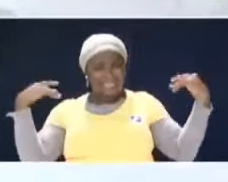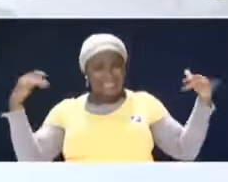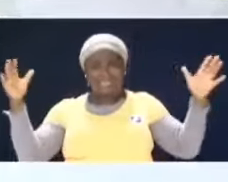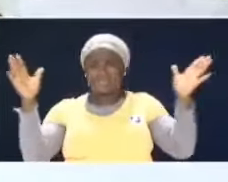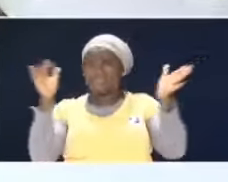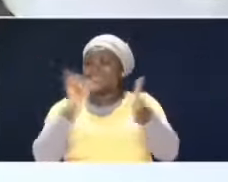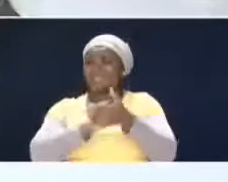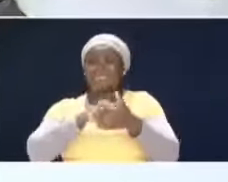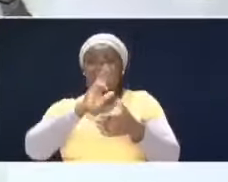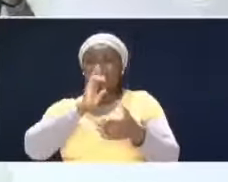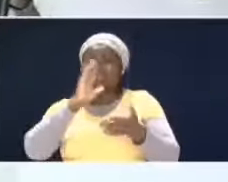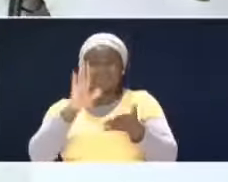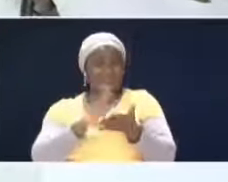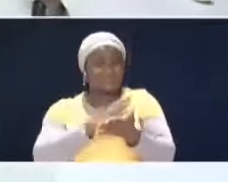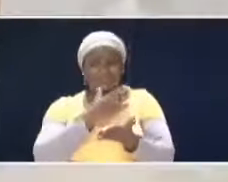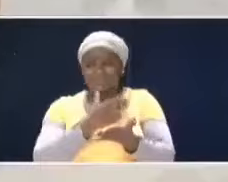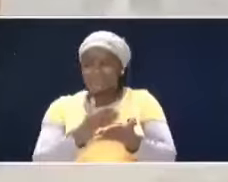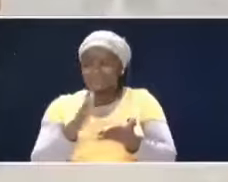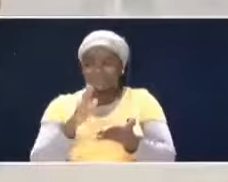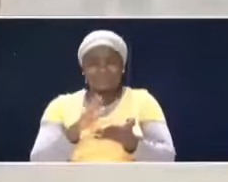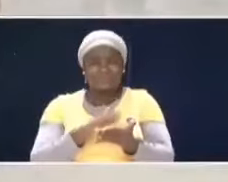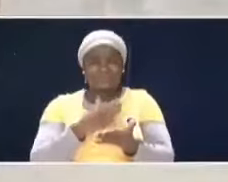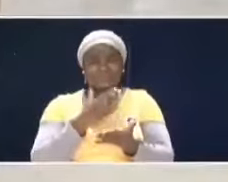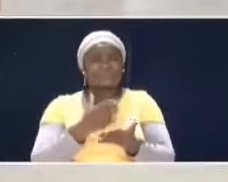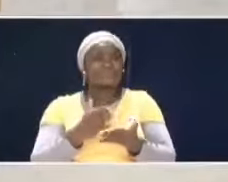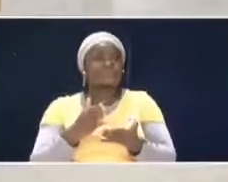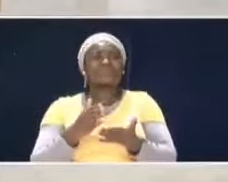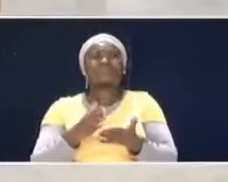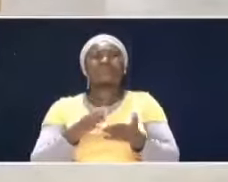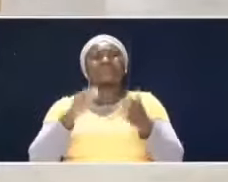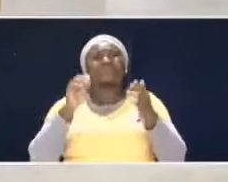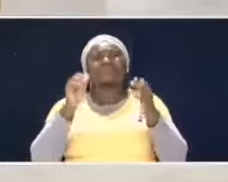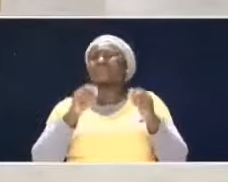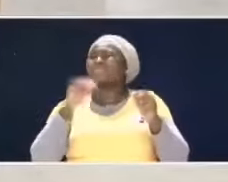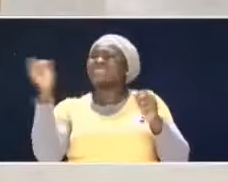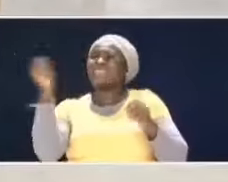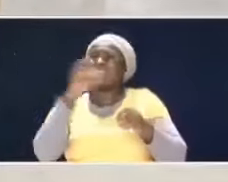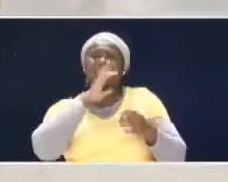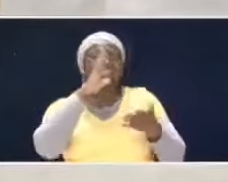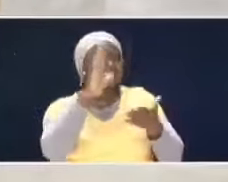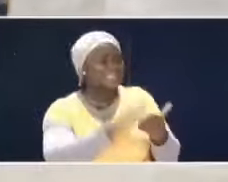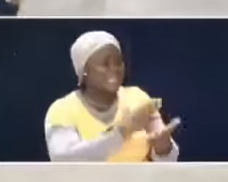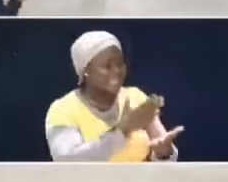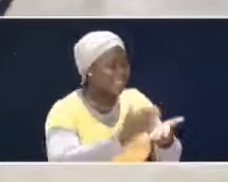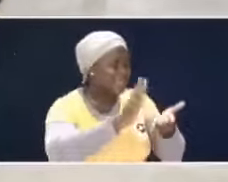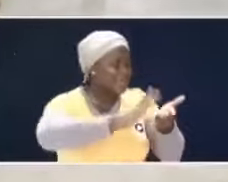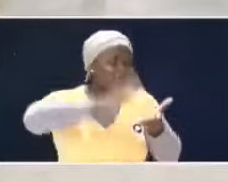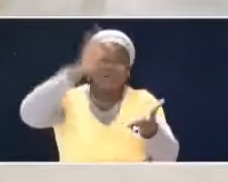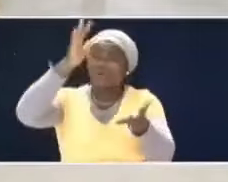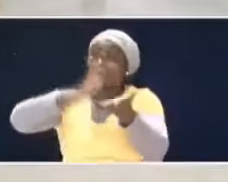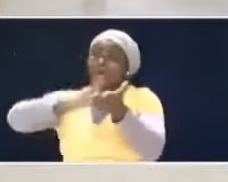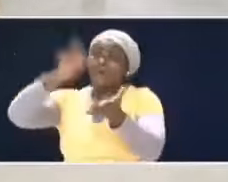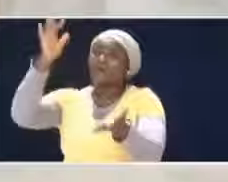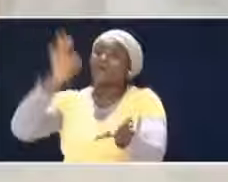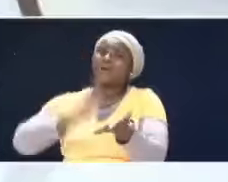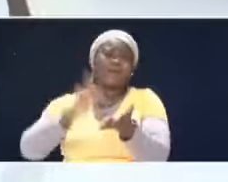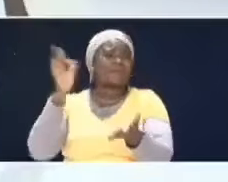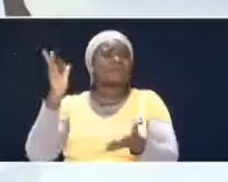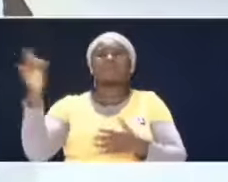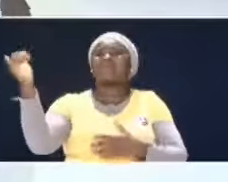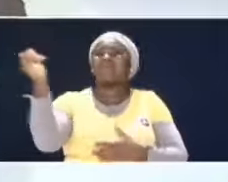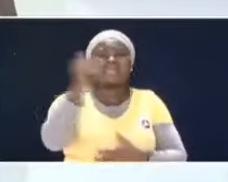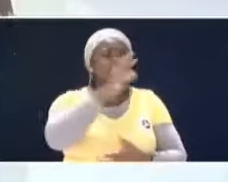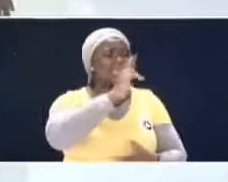awon angeli tin kori, wan kori oga oga,